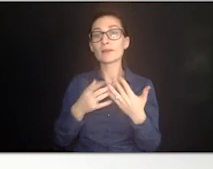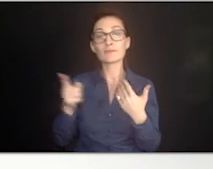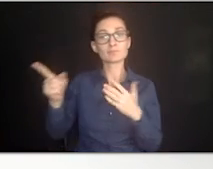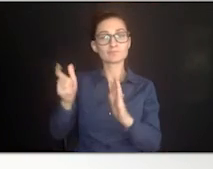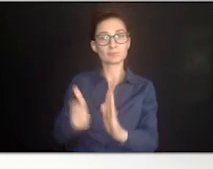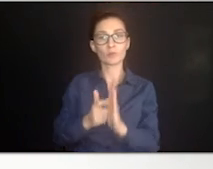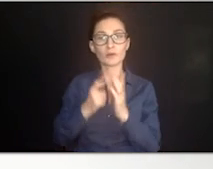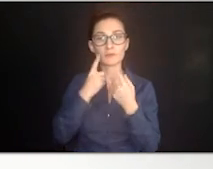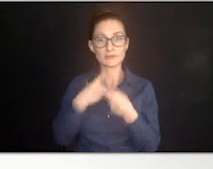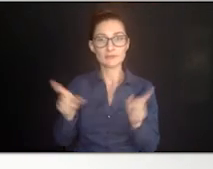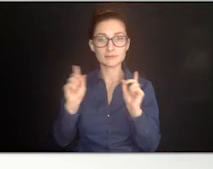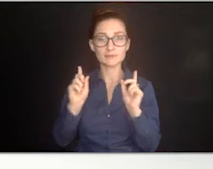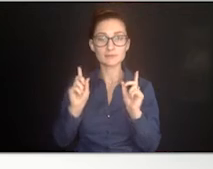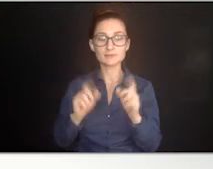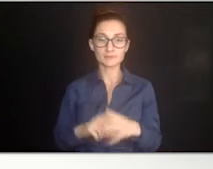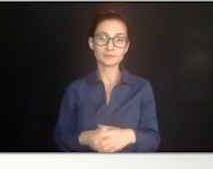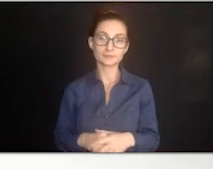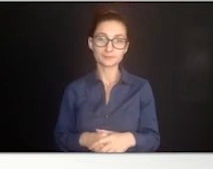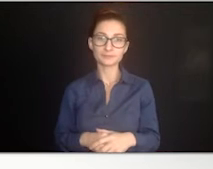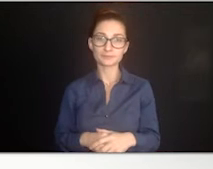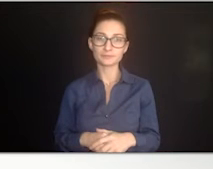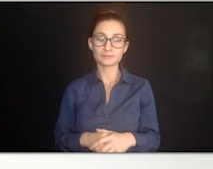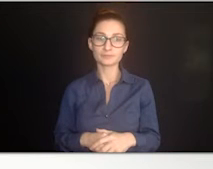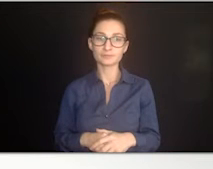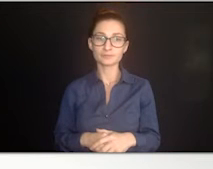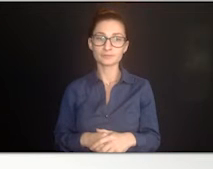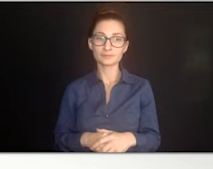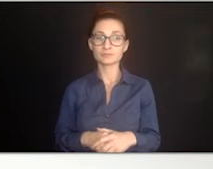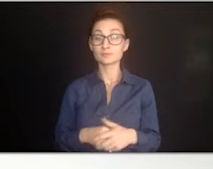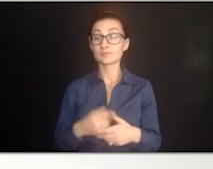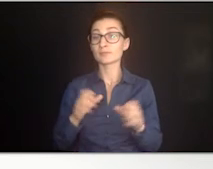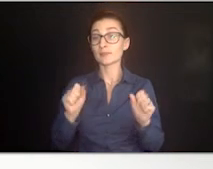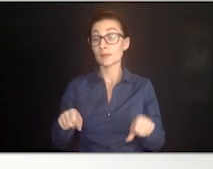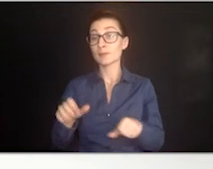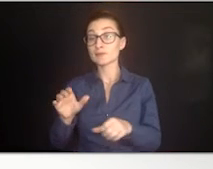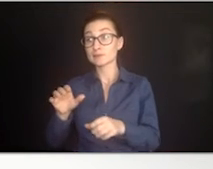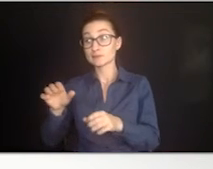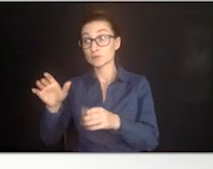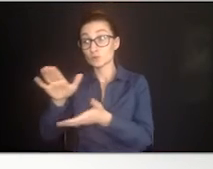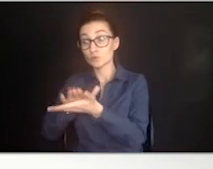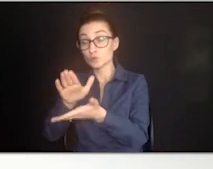educational setting, whatever it may be, at work and at home.